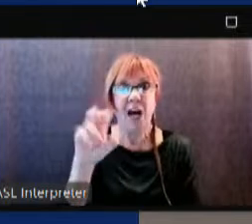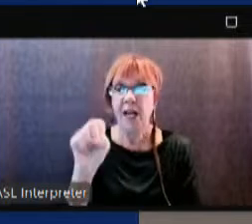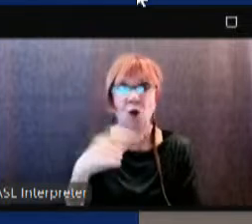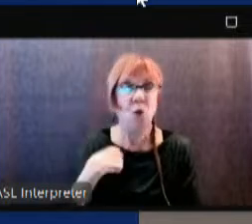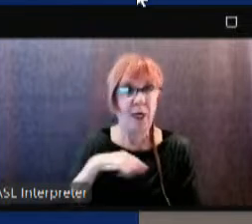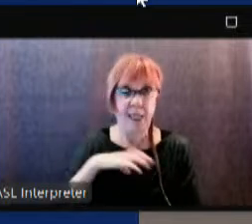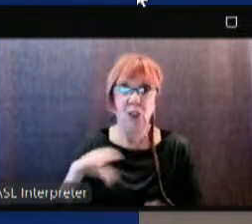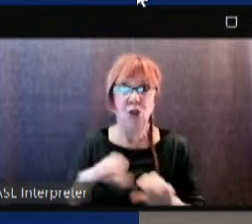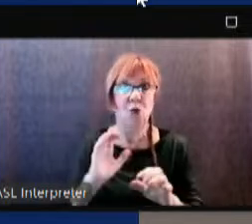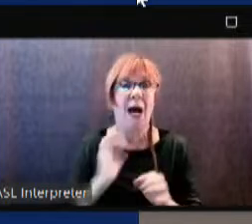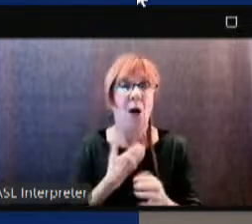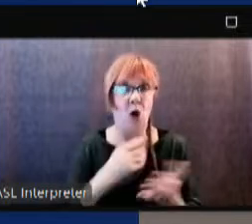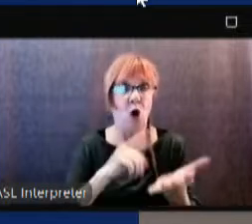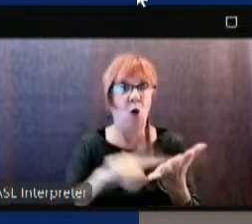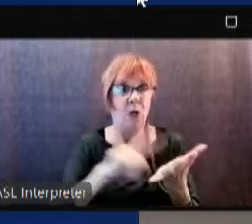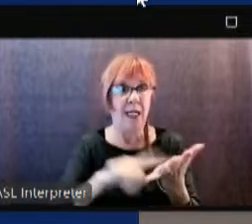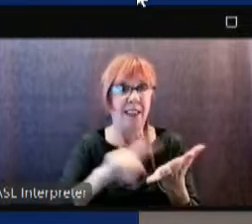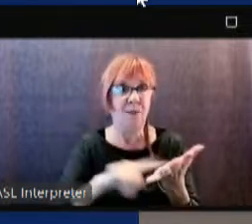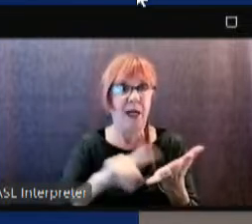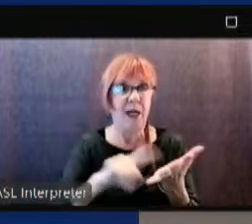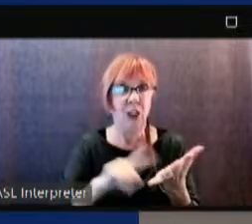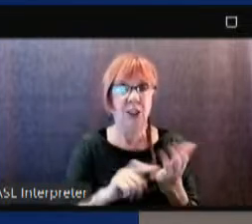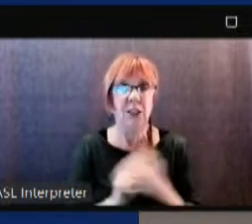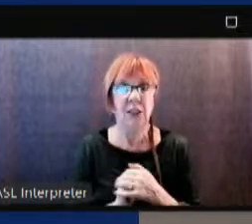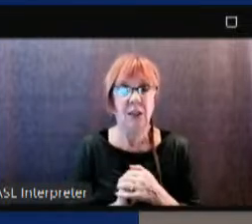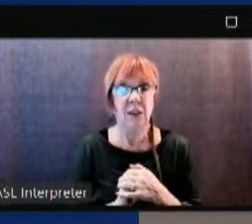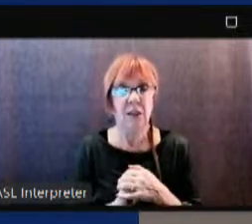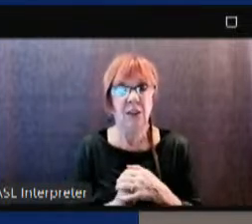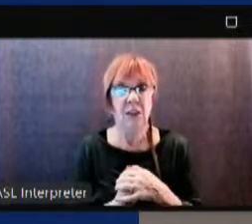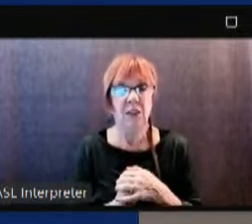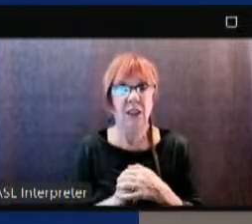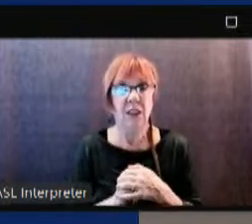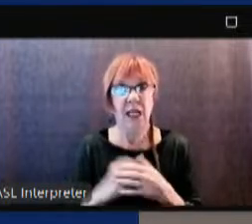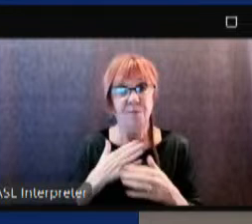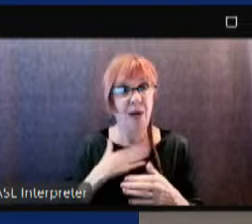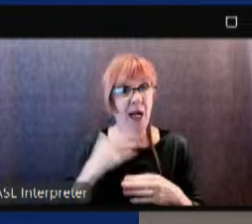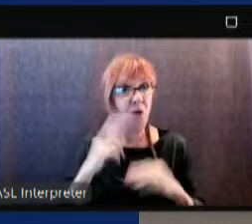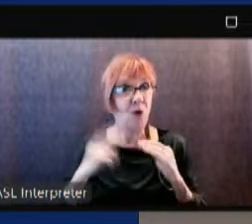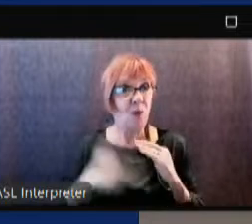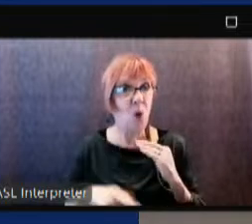inspections. And that'll be the end of my report.